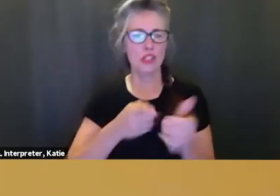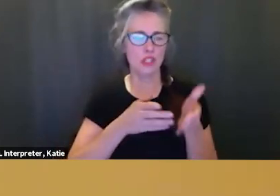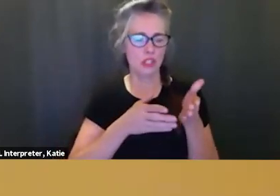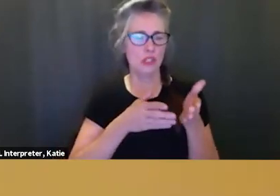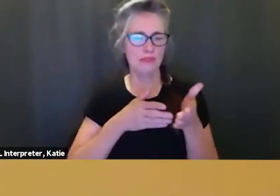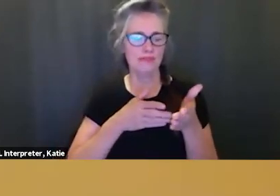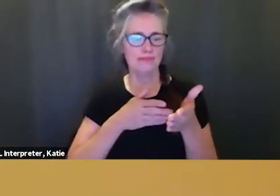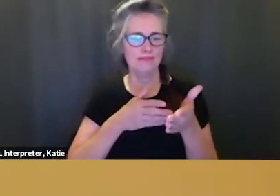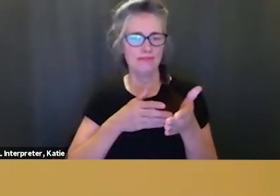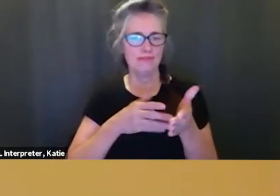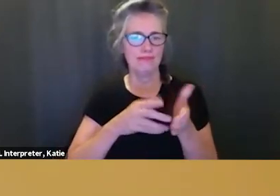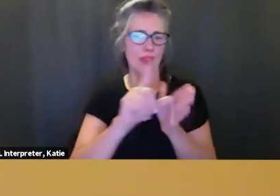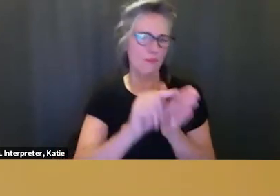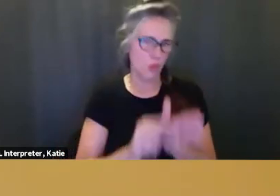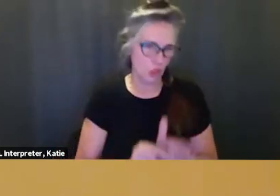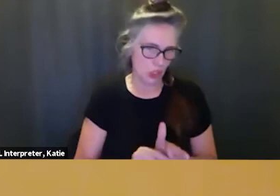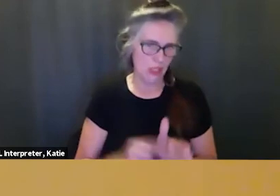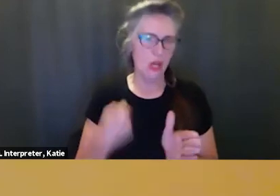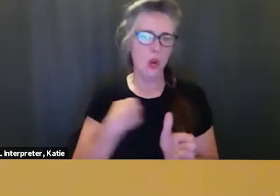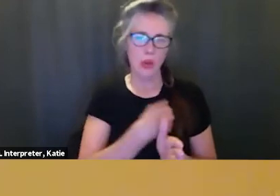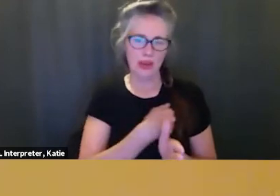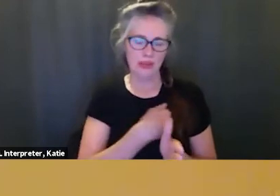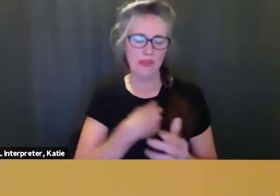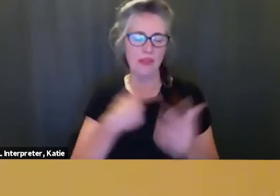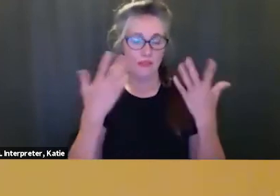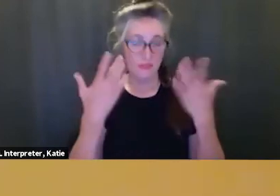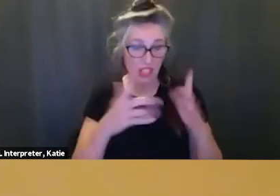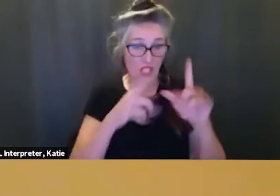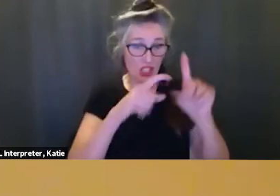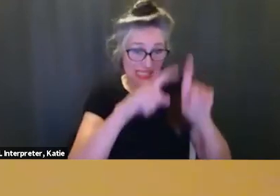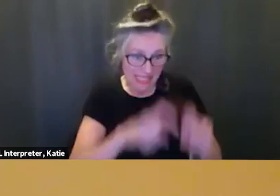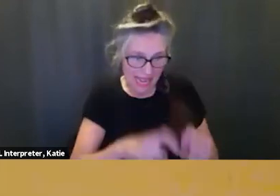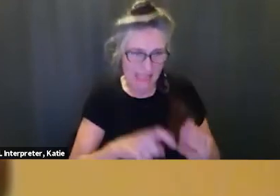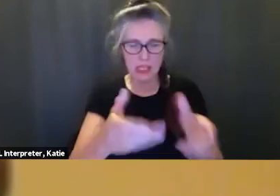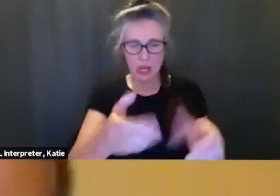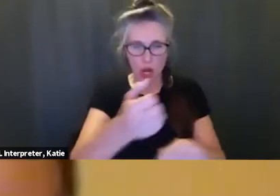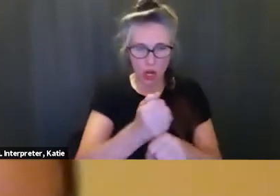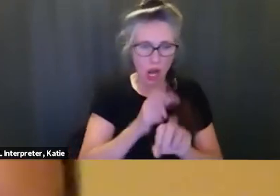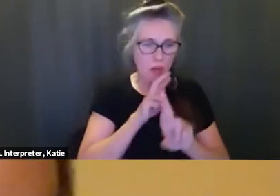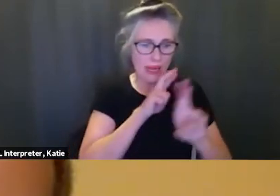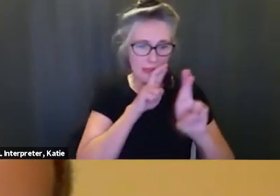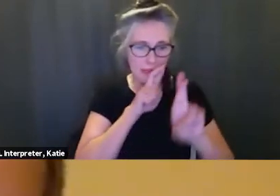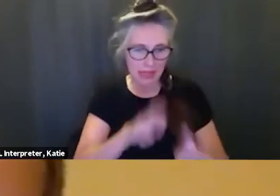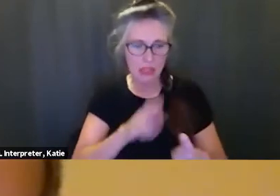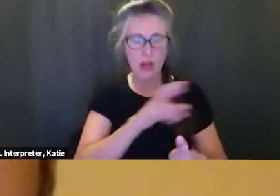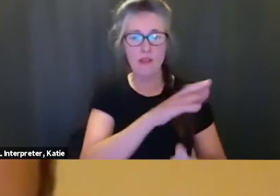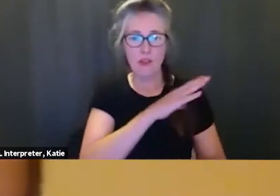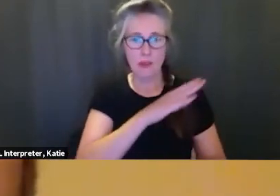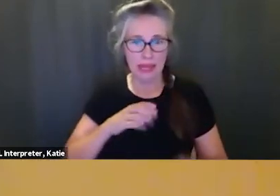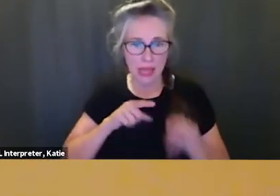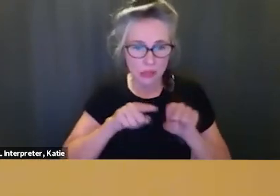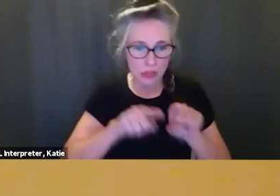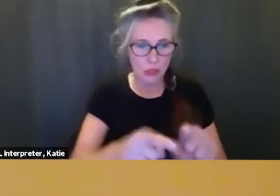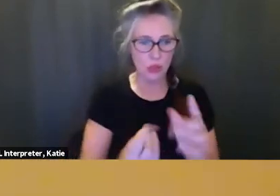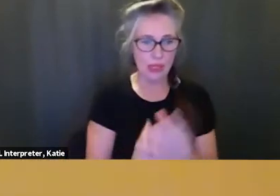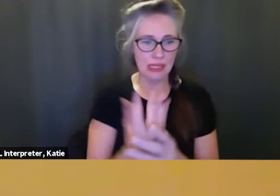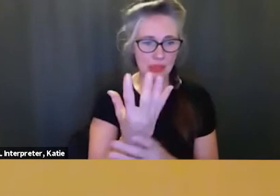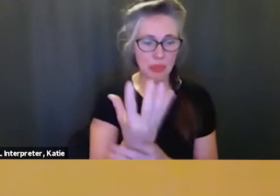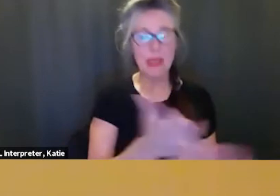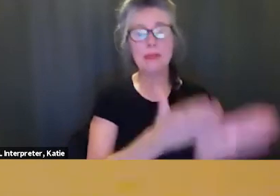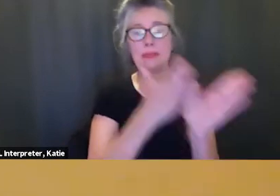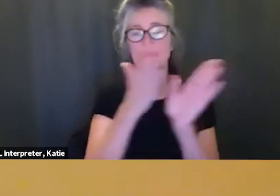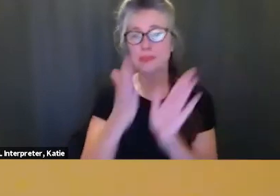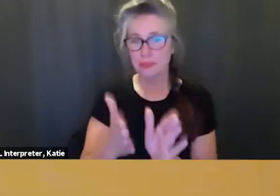this pathway where we've gone through gotten the recommendation of the instructional council in springtime. We've gone through